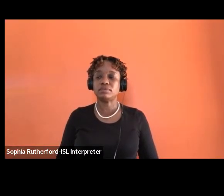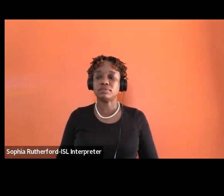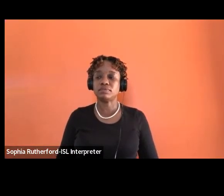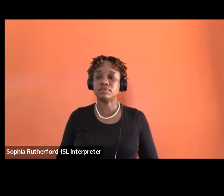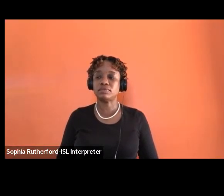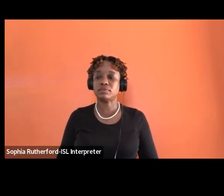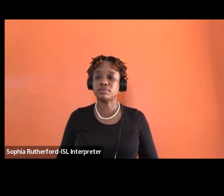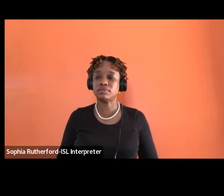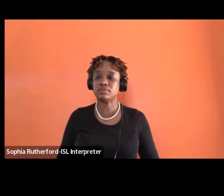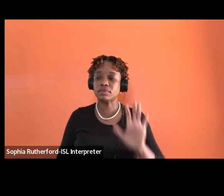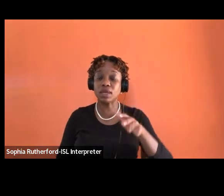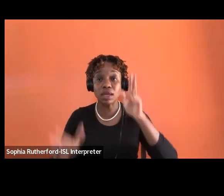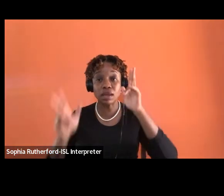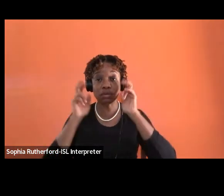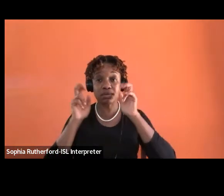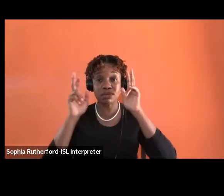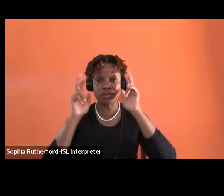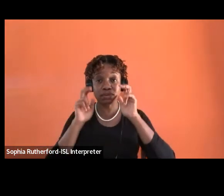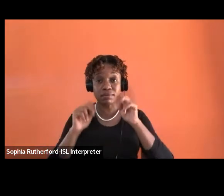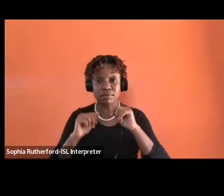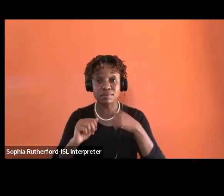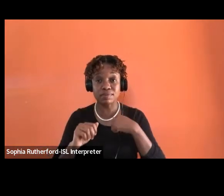Can you hear me clearly?